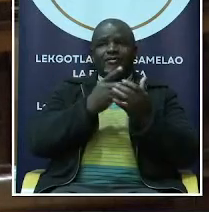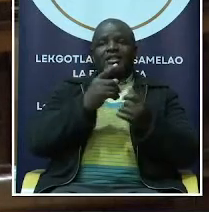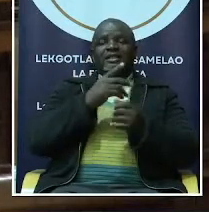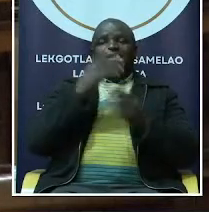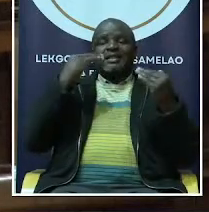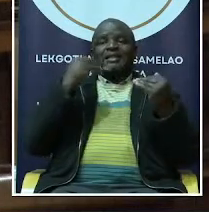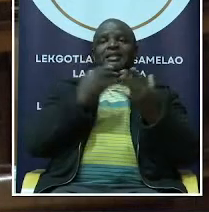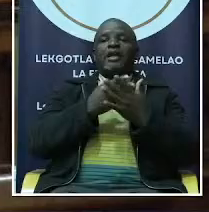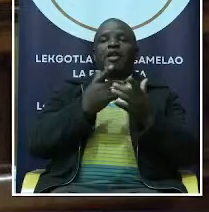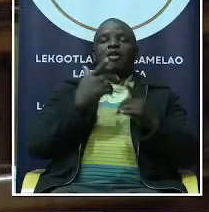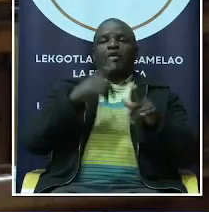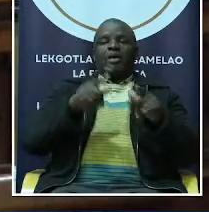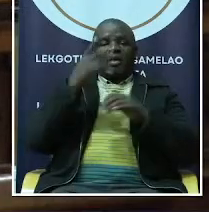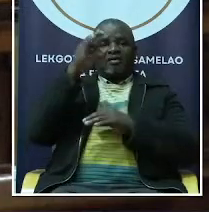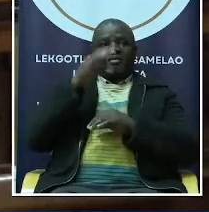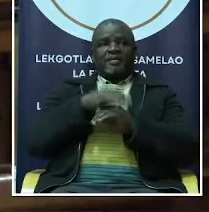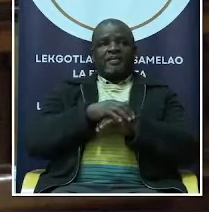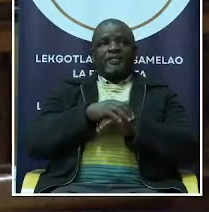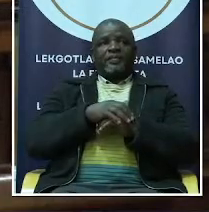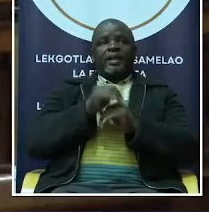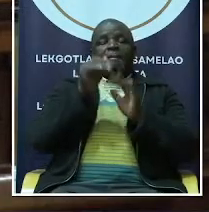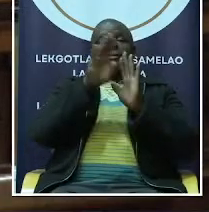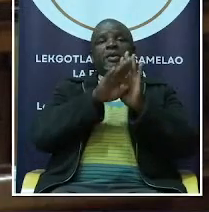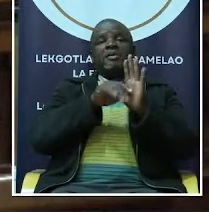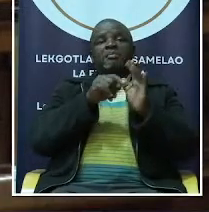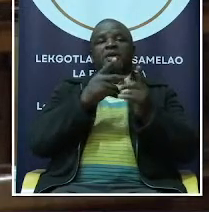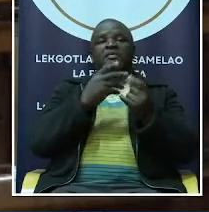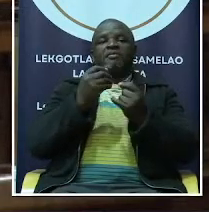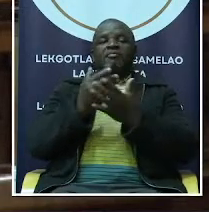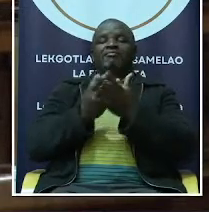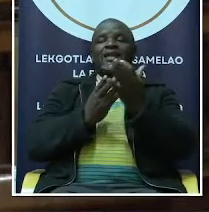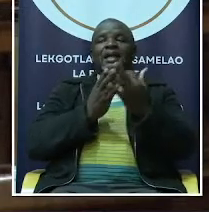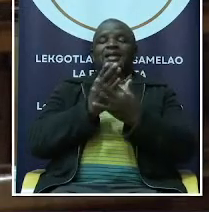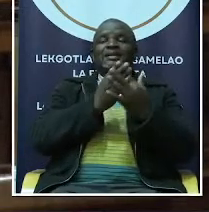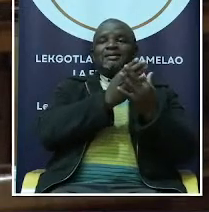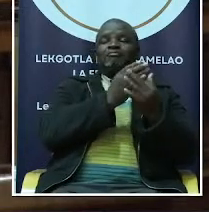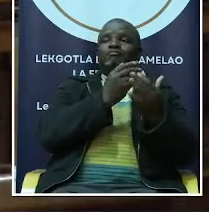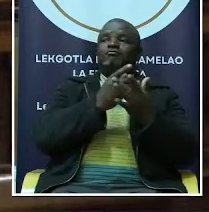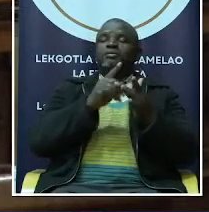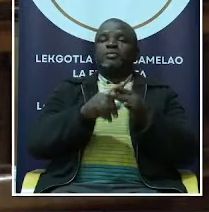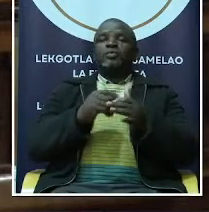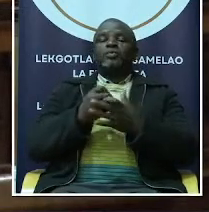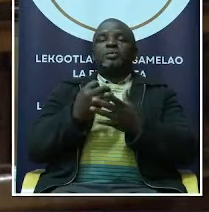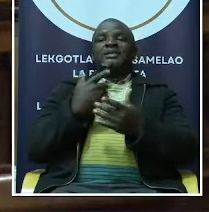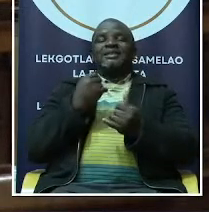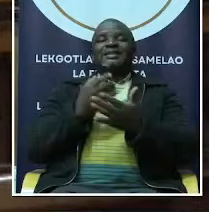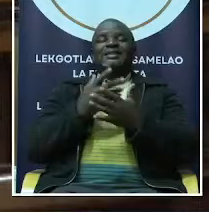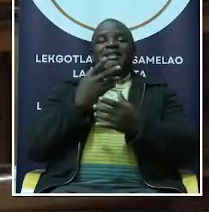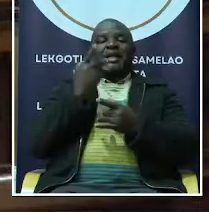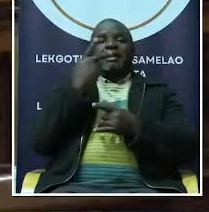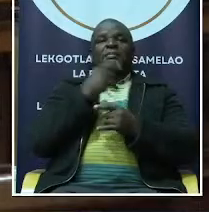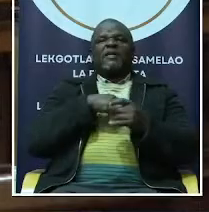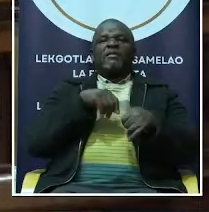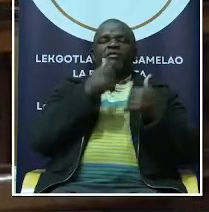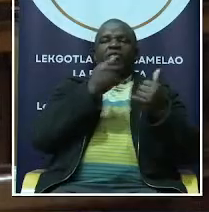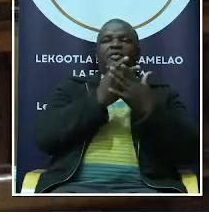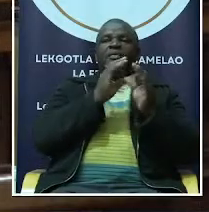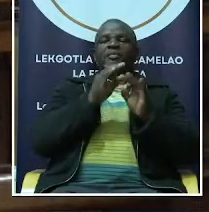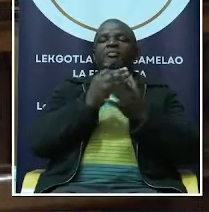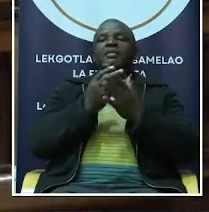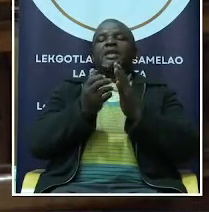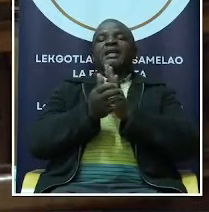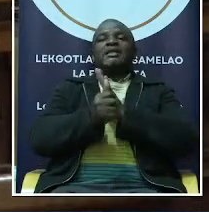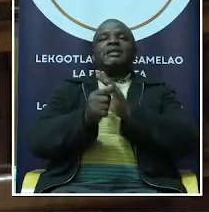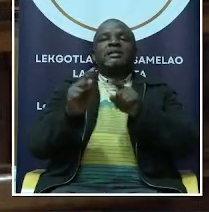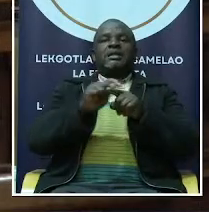services. This program offers accessibility, stigma-free recovery linked to skills training and